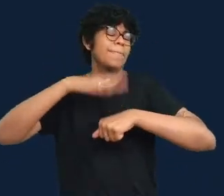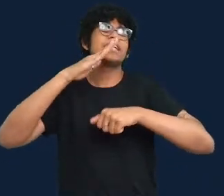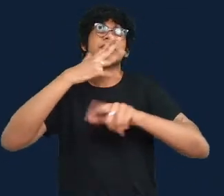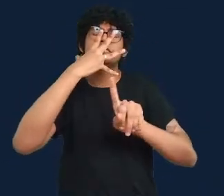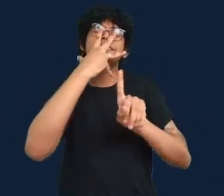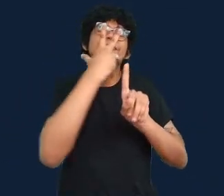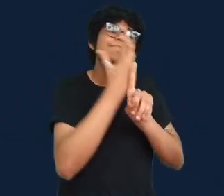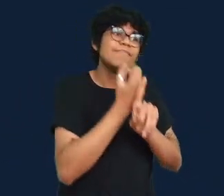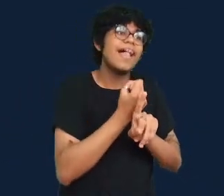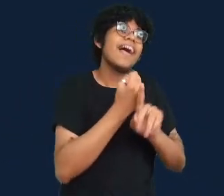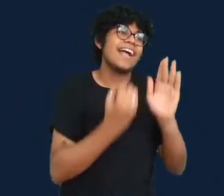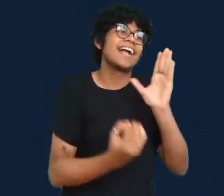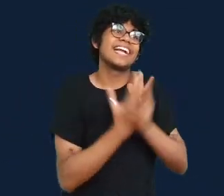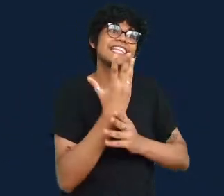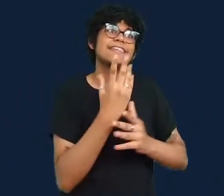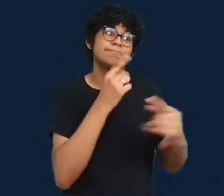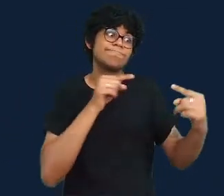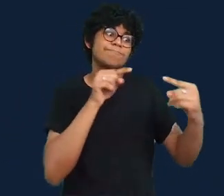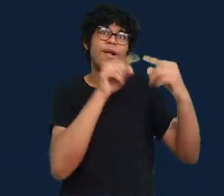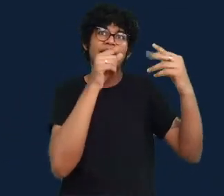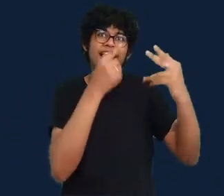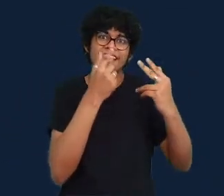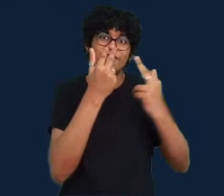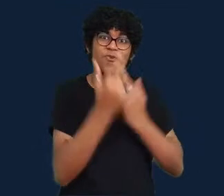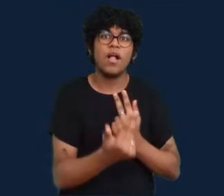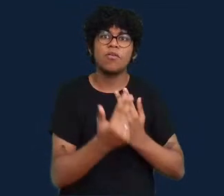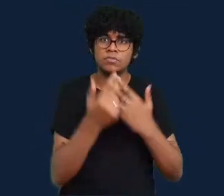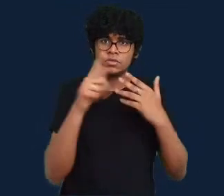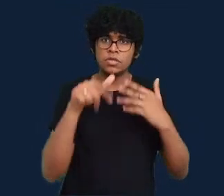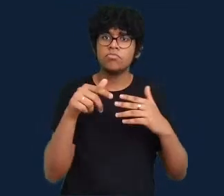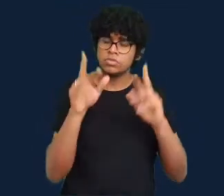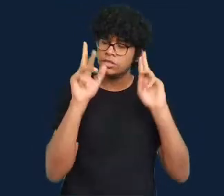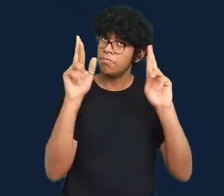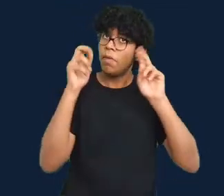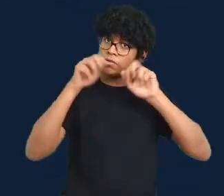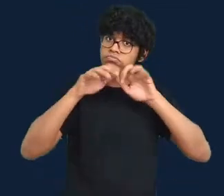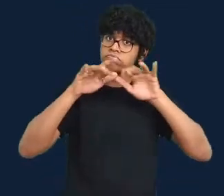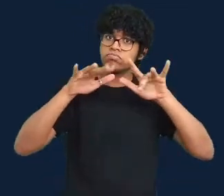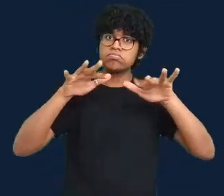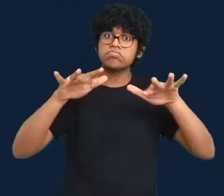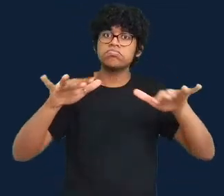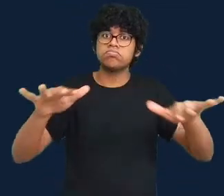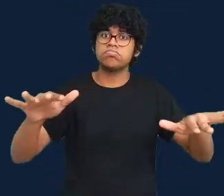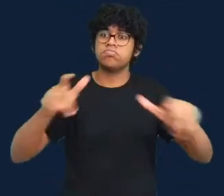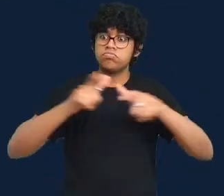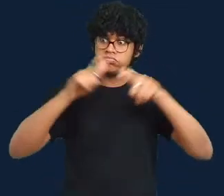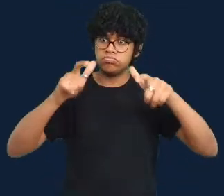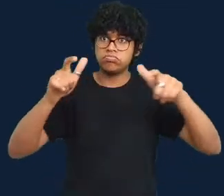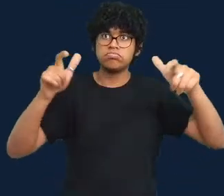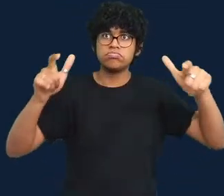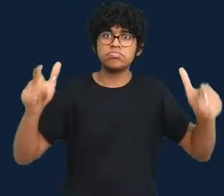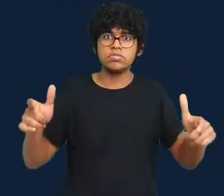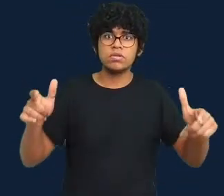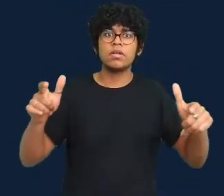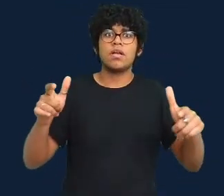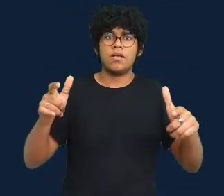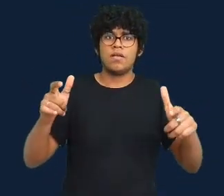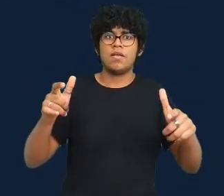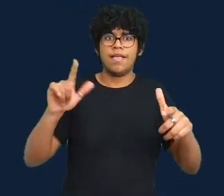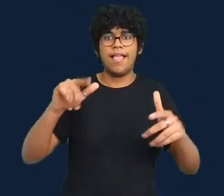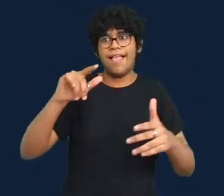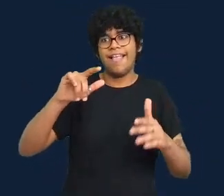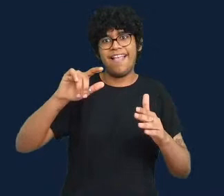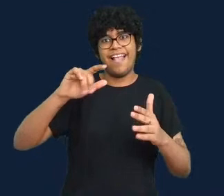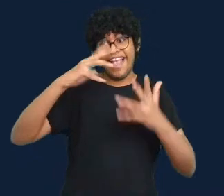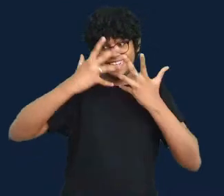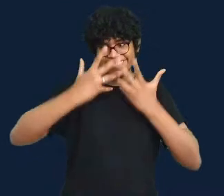growth in terms of people picking up the need to do this. Yeah, but so far, of course,